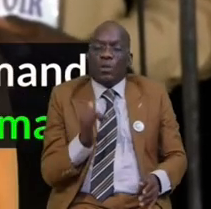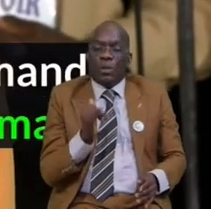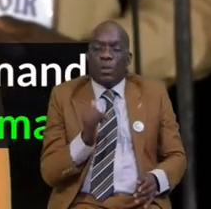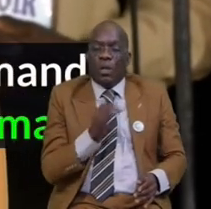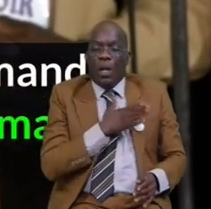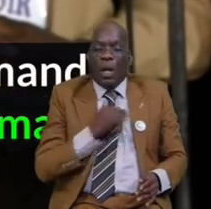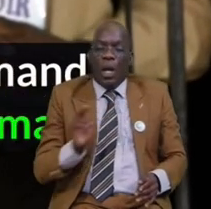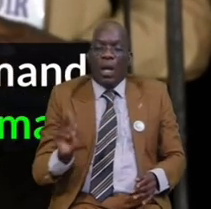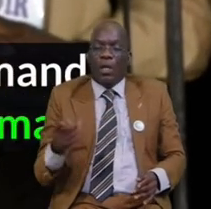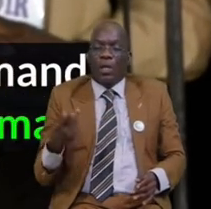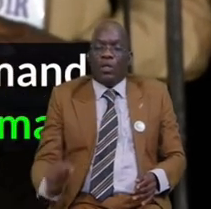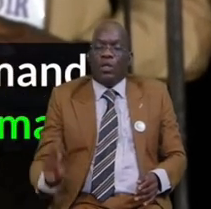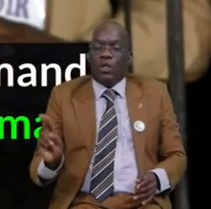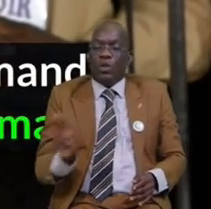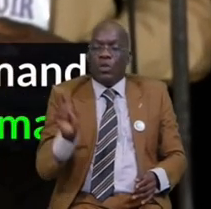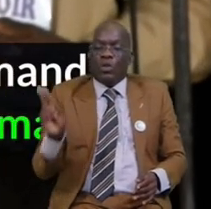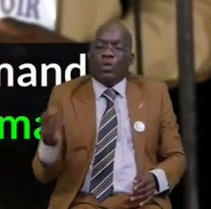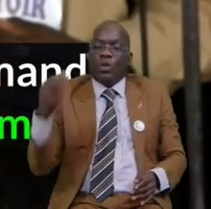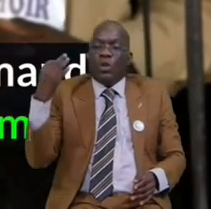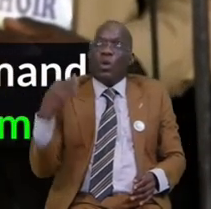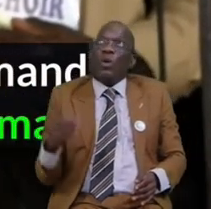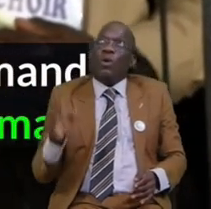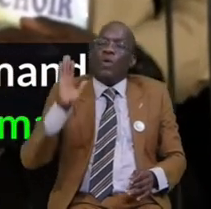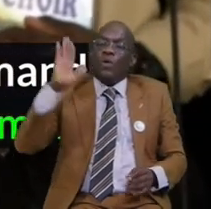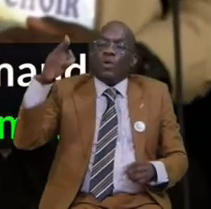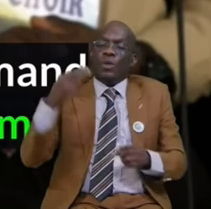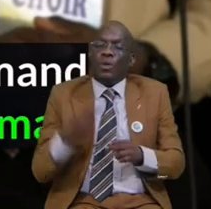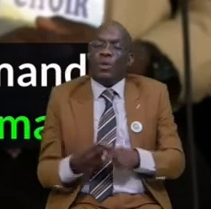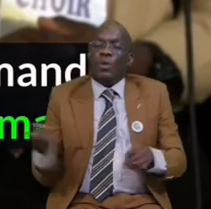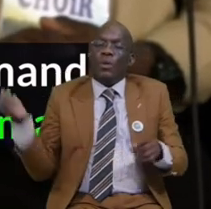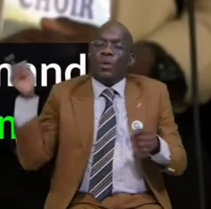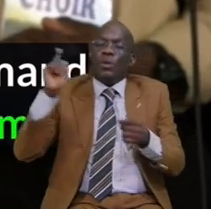and the use of his name to